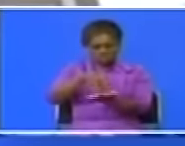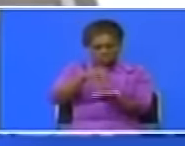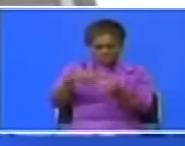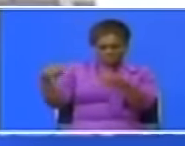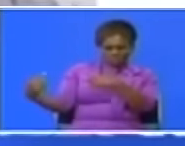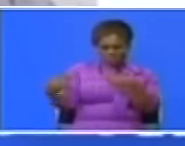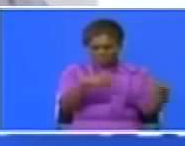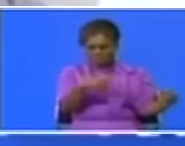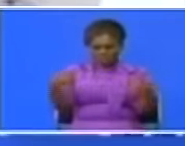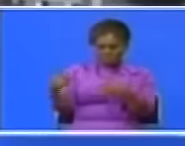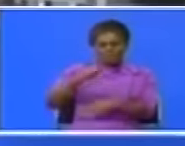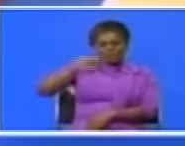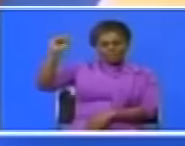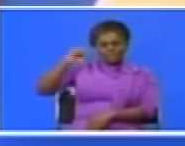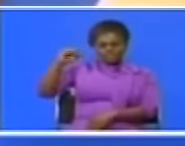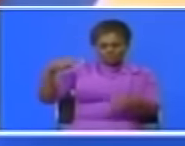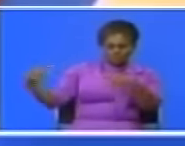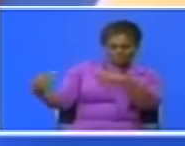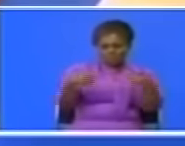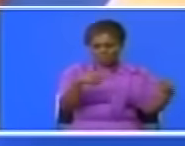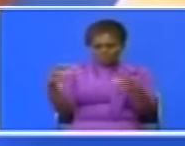now providing fodder for political battles.